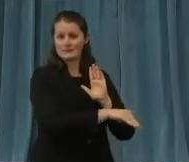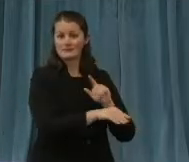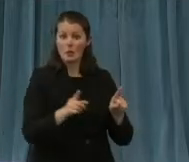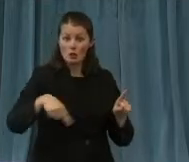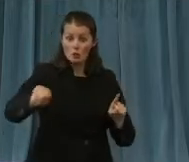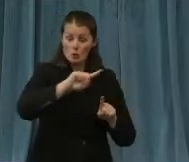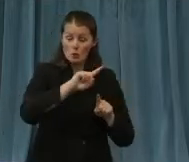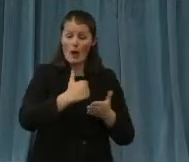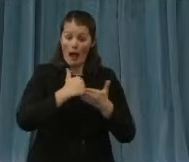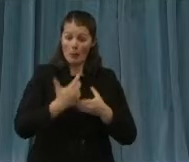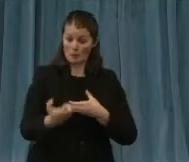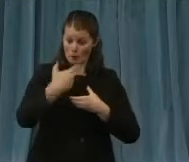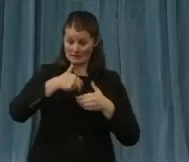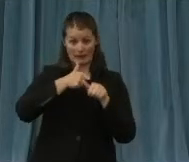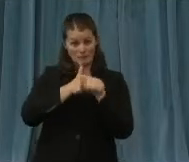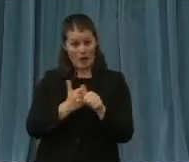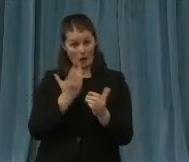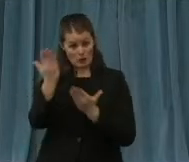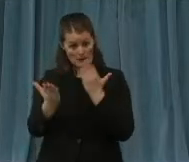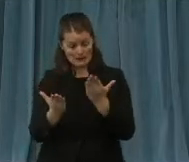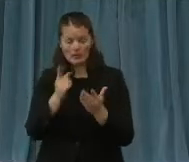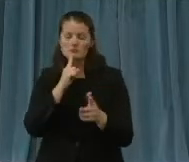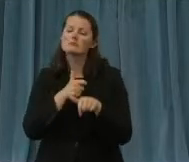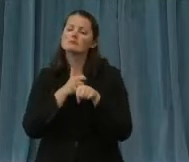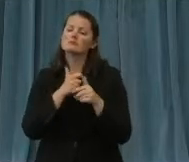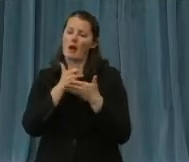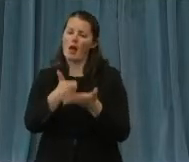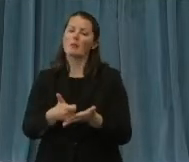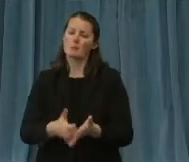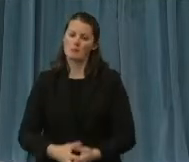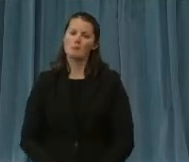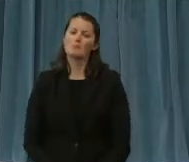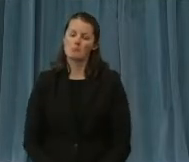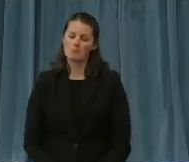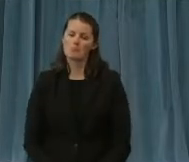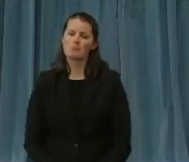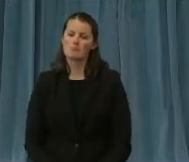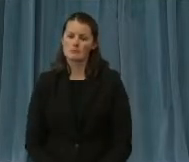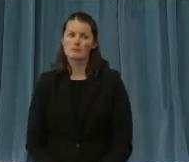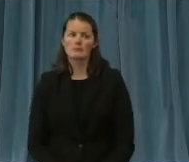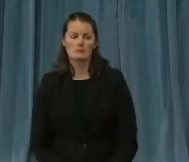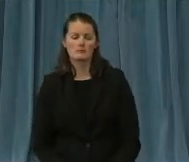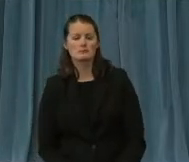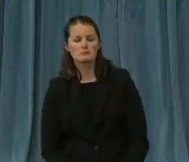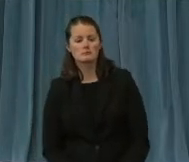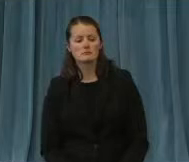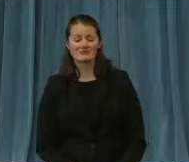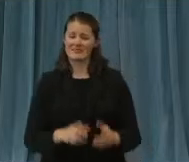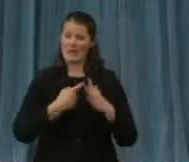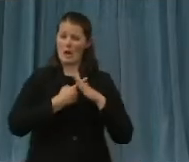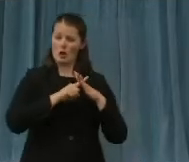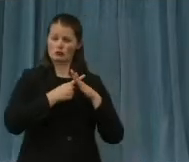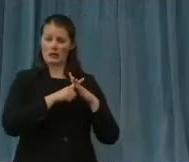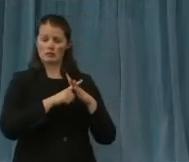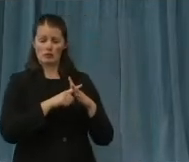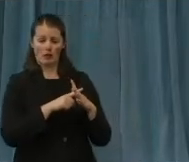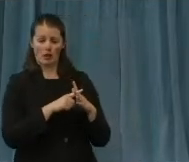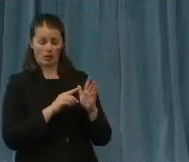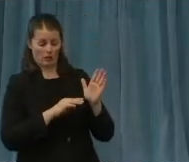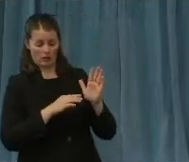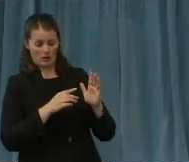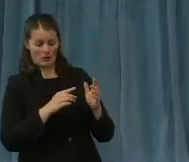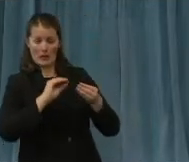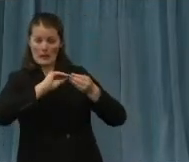saw, the early model showed the potential for deaths in the tens of thousands if we didn't take immediate and aggressive